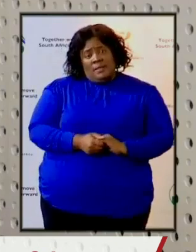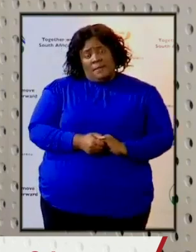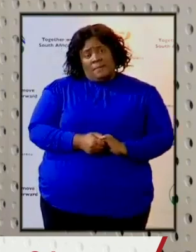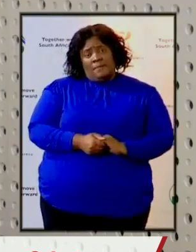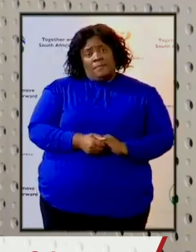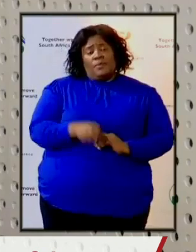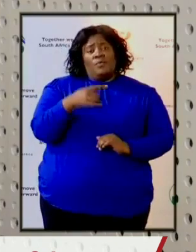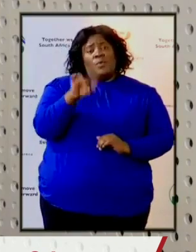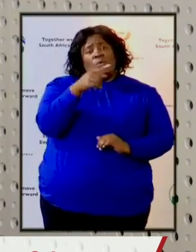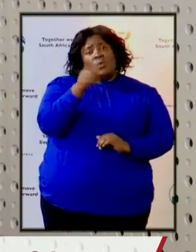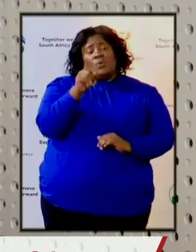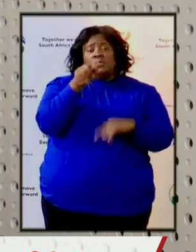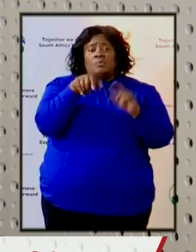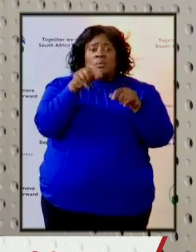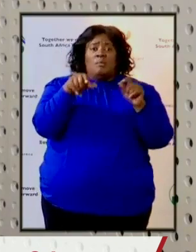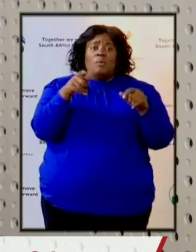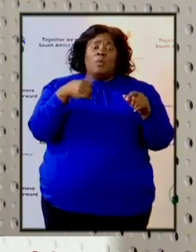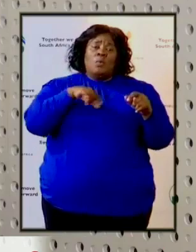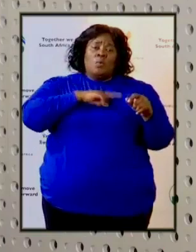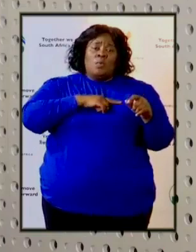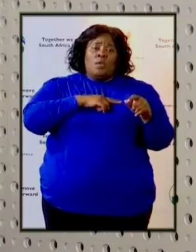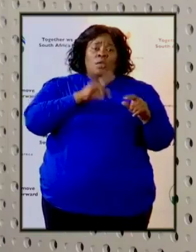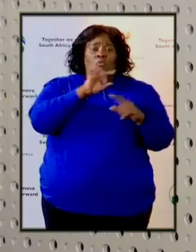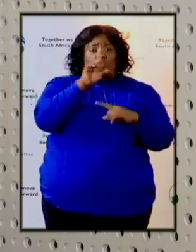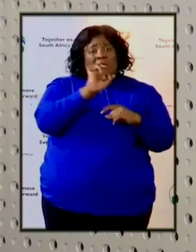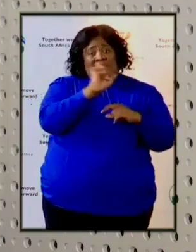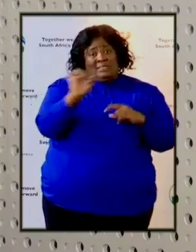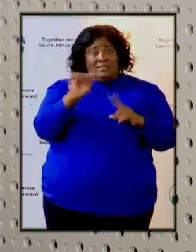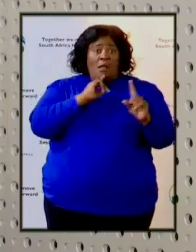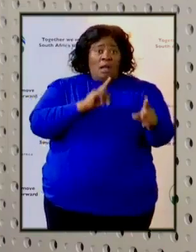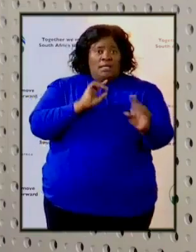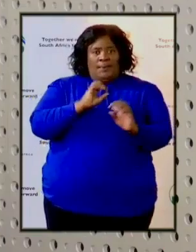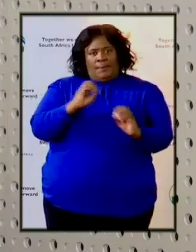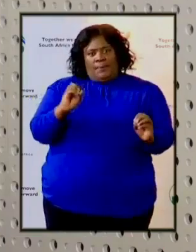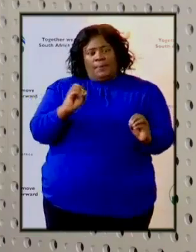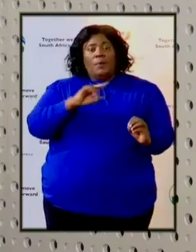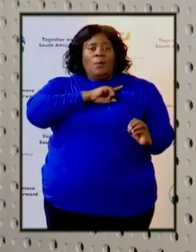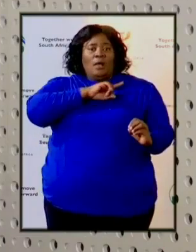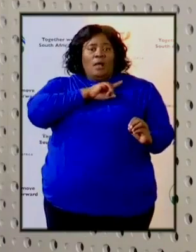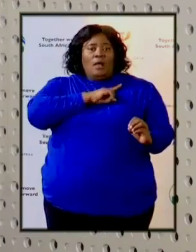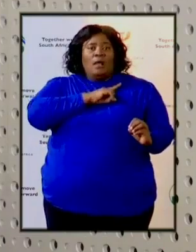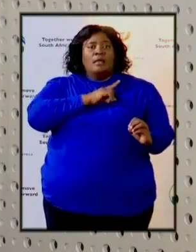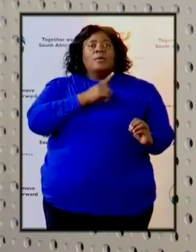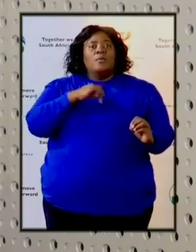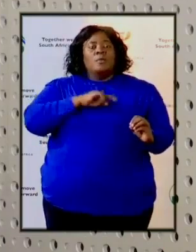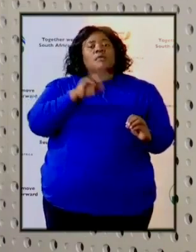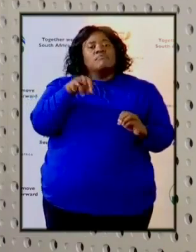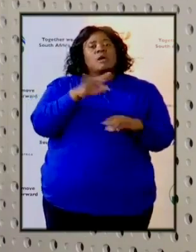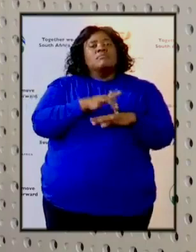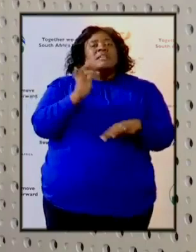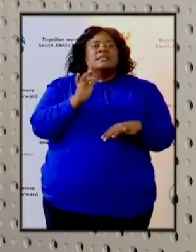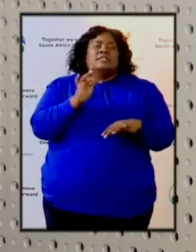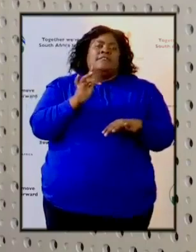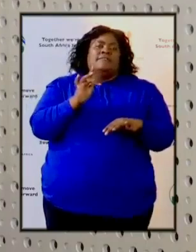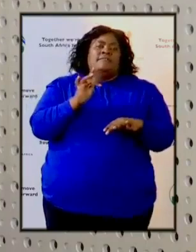those that we might not have answered their questions, because we now need to also be sensitive to